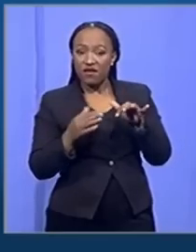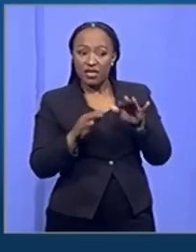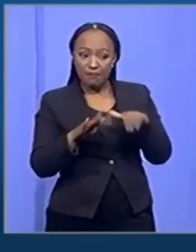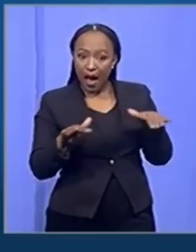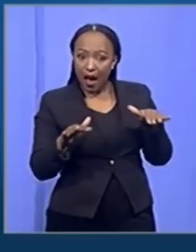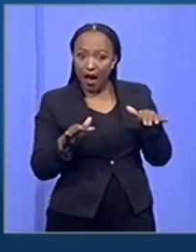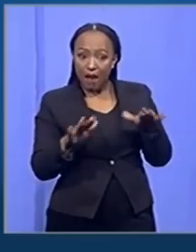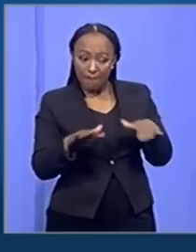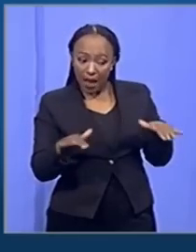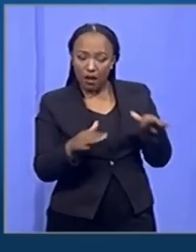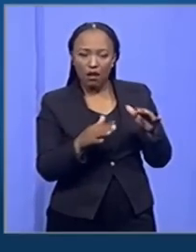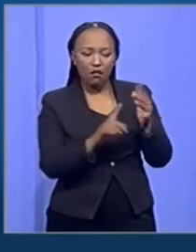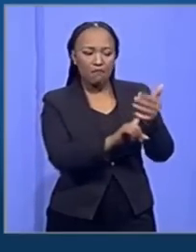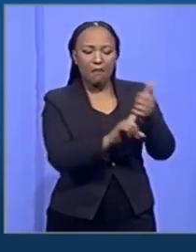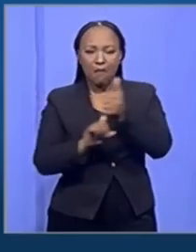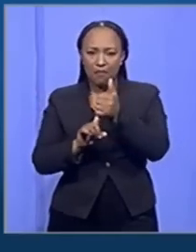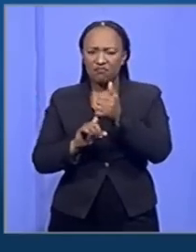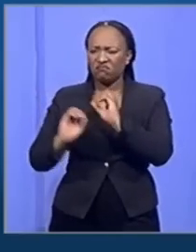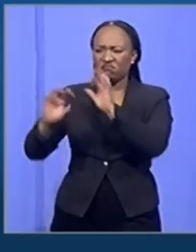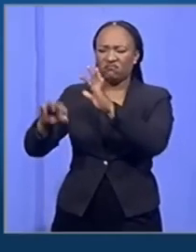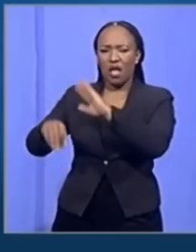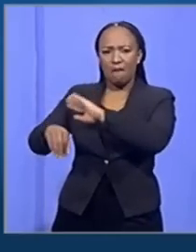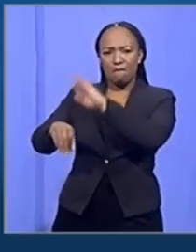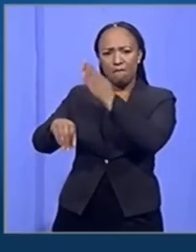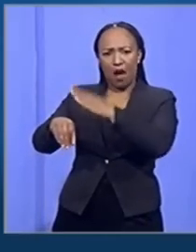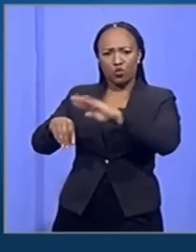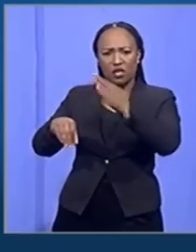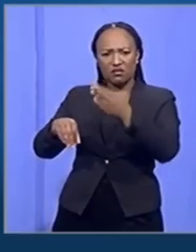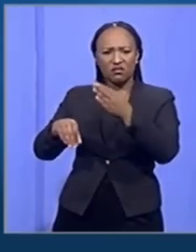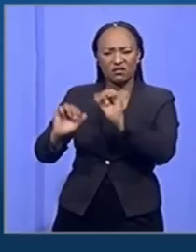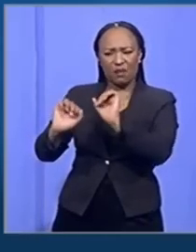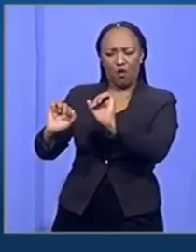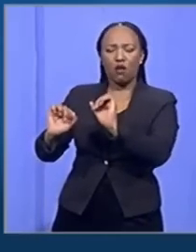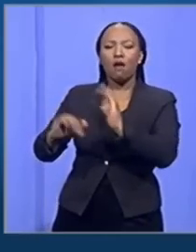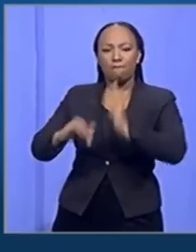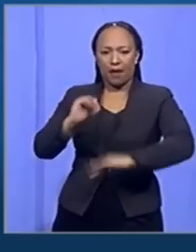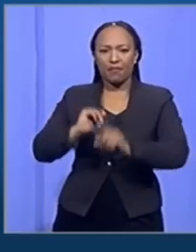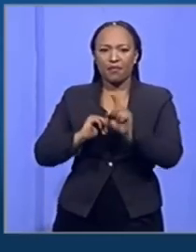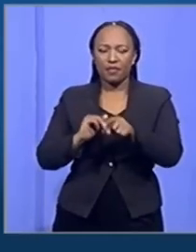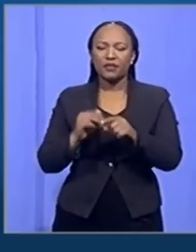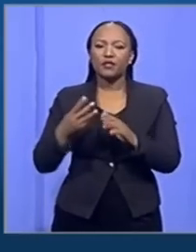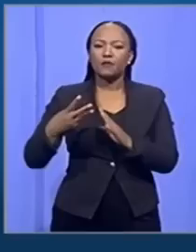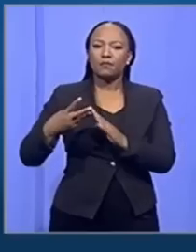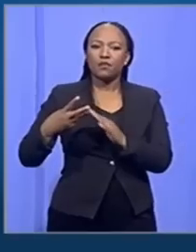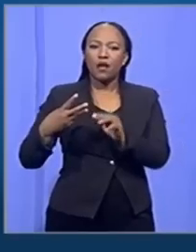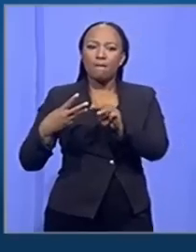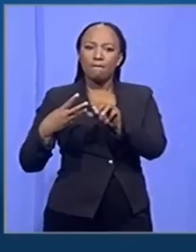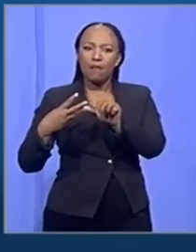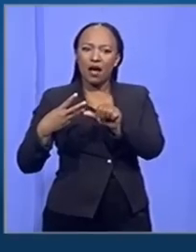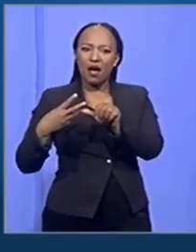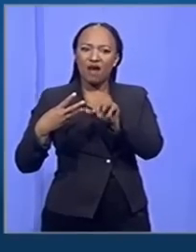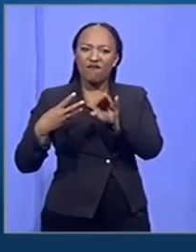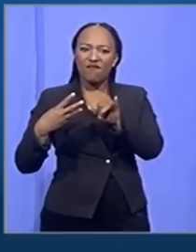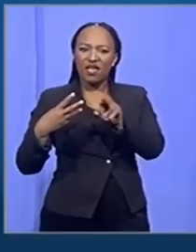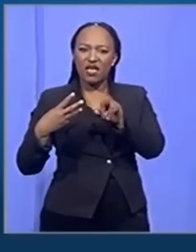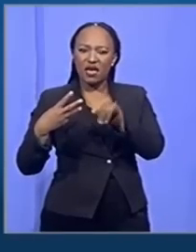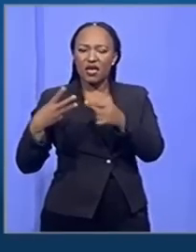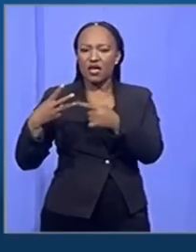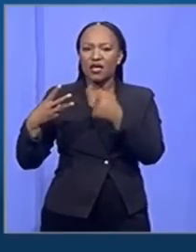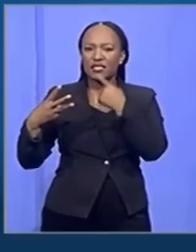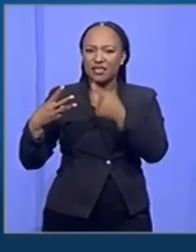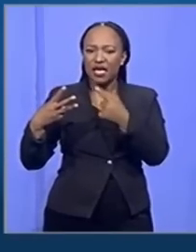ba batho gore ba ba iše dikomeng tša bona. Mafirišoki o re yo a tšhabišetšago yo